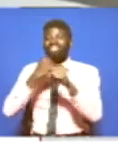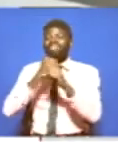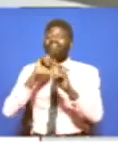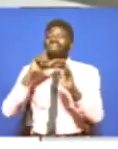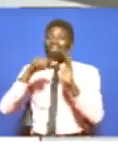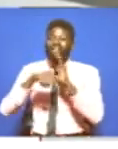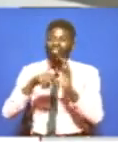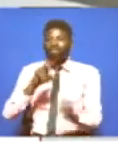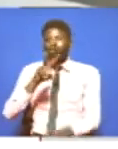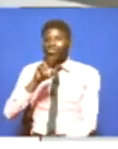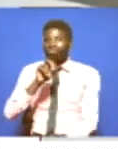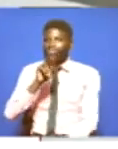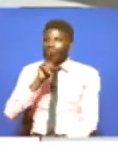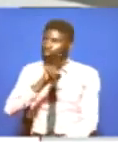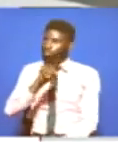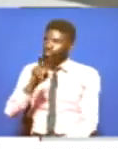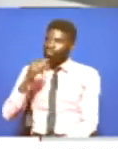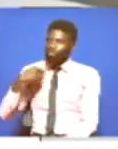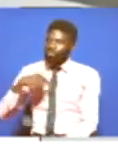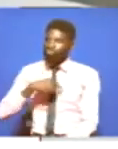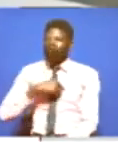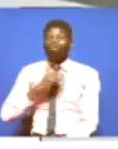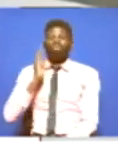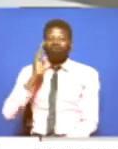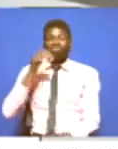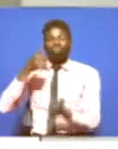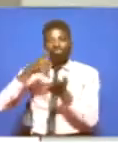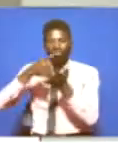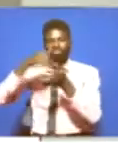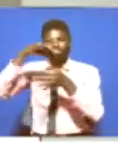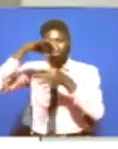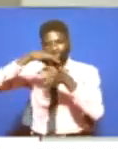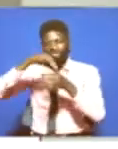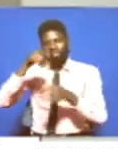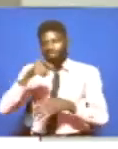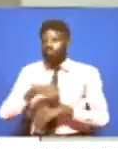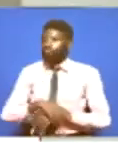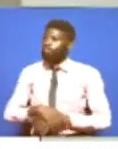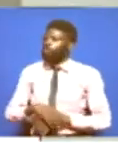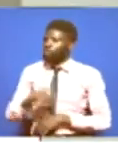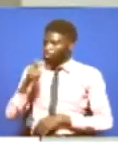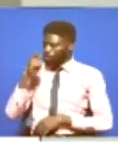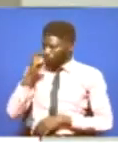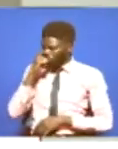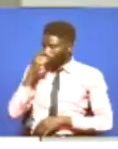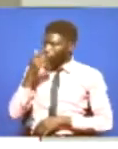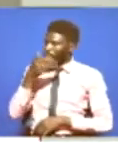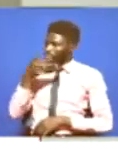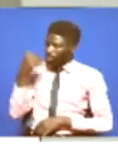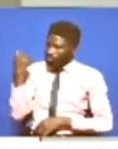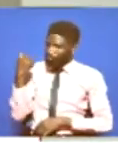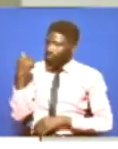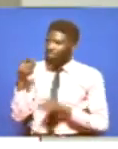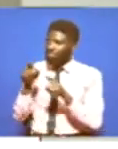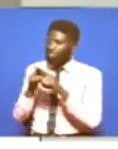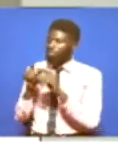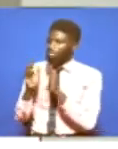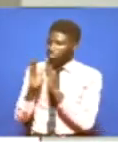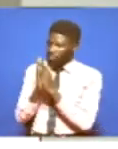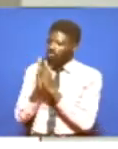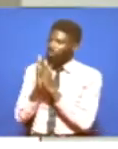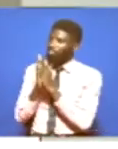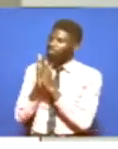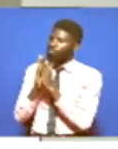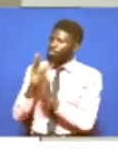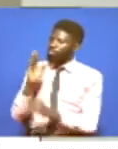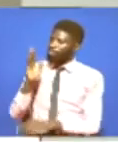2022, we shall be in the ballot. I wish you all the best, and let's pray to the Almighty for a very,